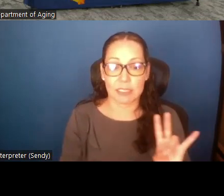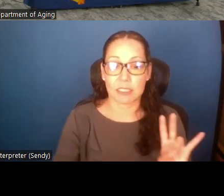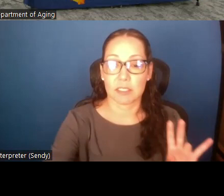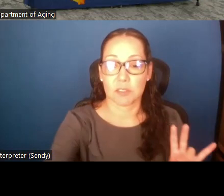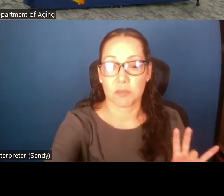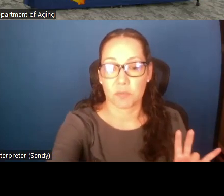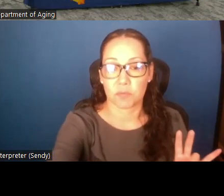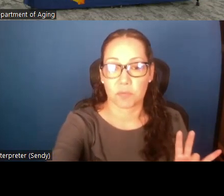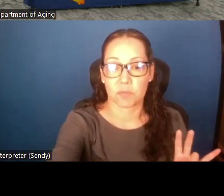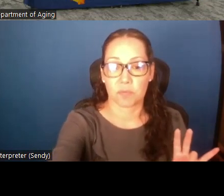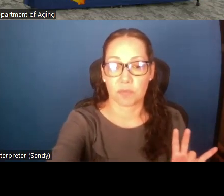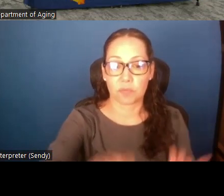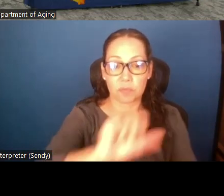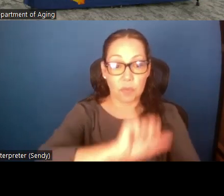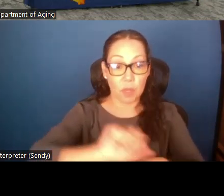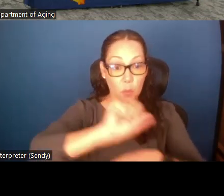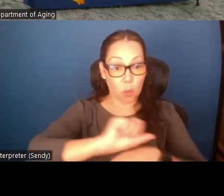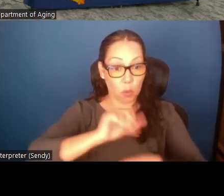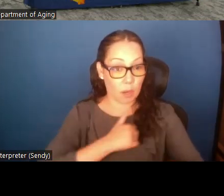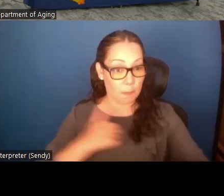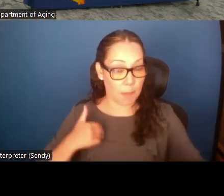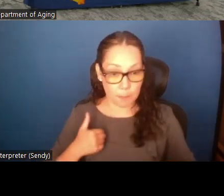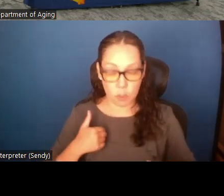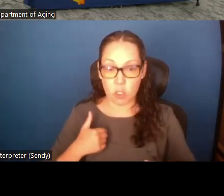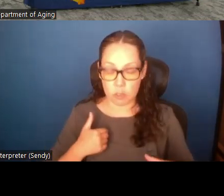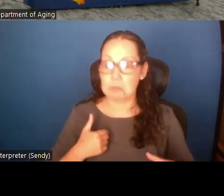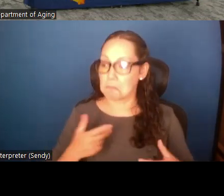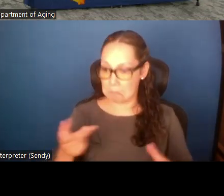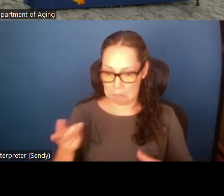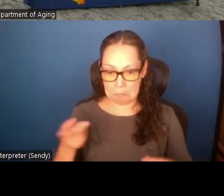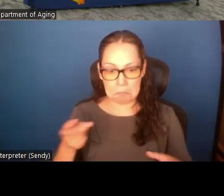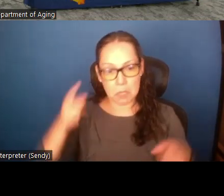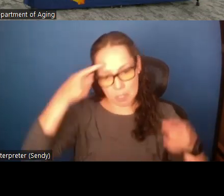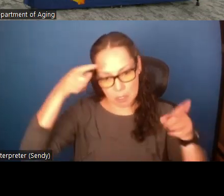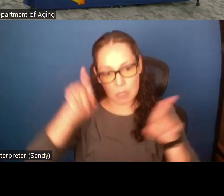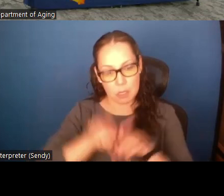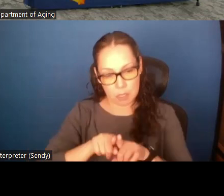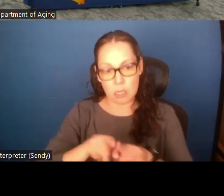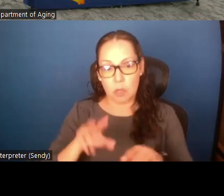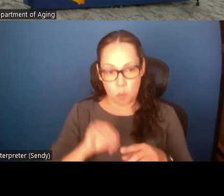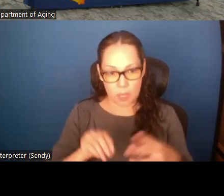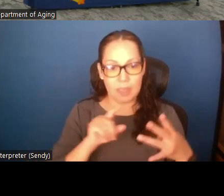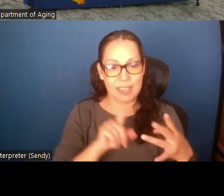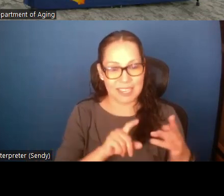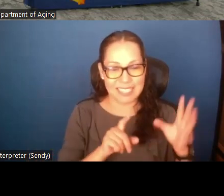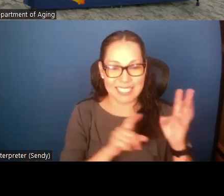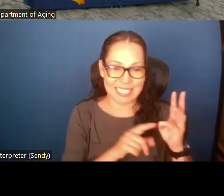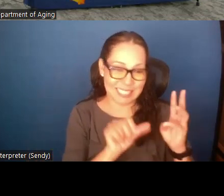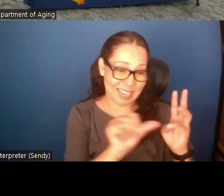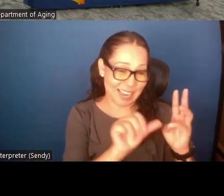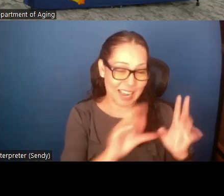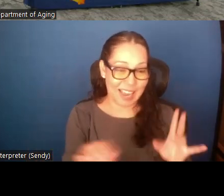So here, work group members, again, we're in clear alignment with both principles 6A and 7. 6A states